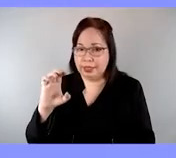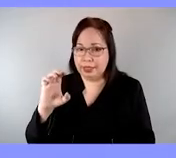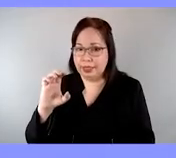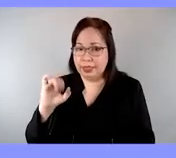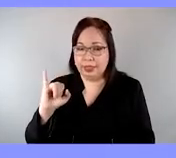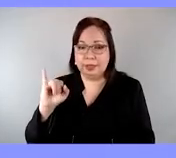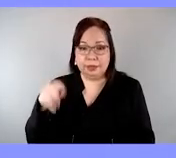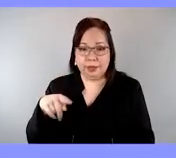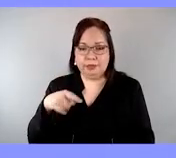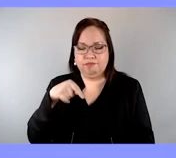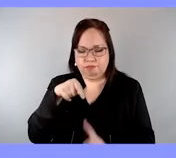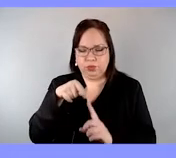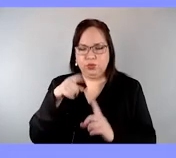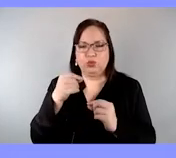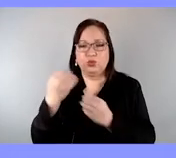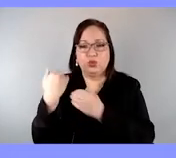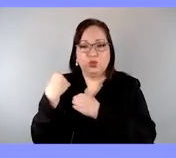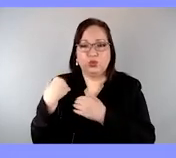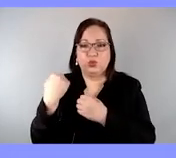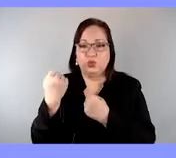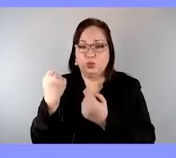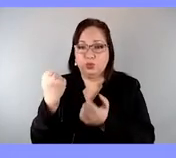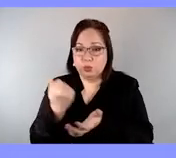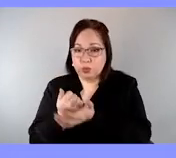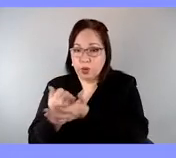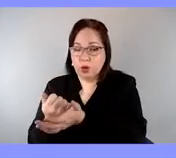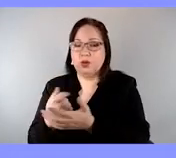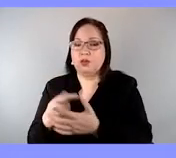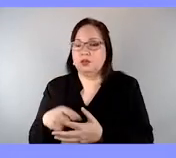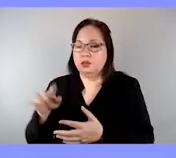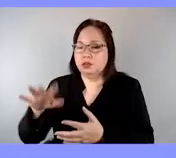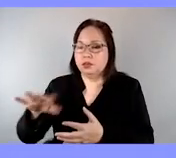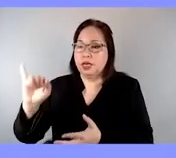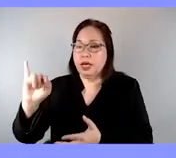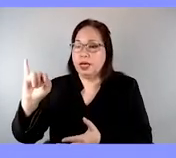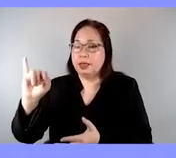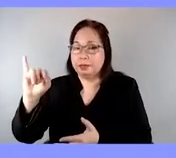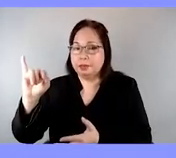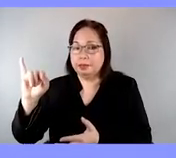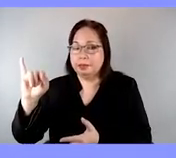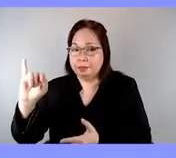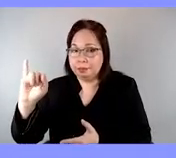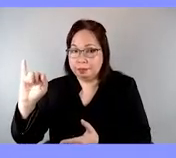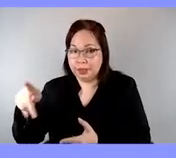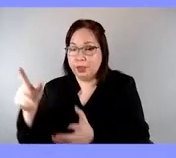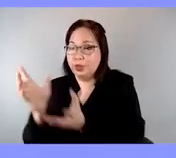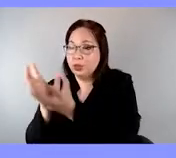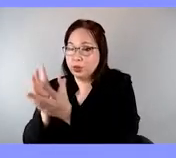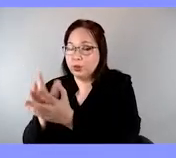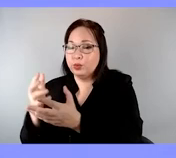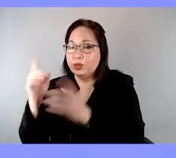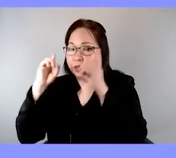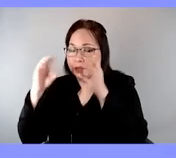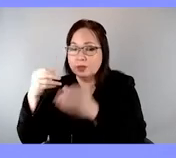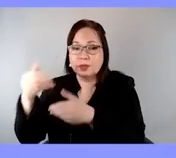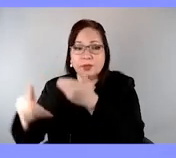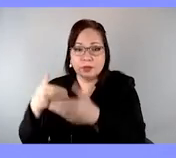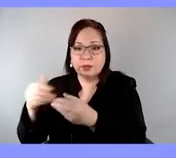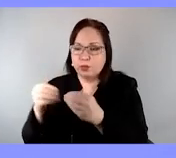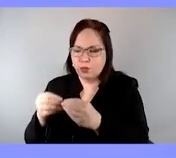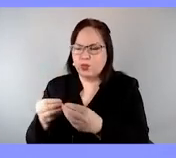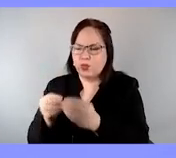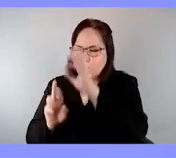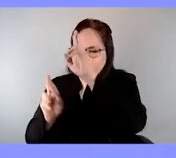NCIP is there to assist to have the indigenous communities' decision-making process